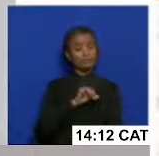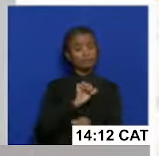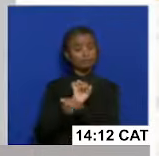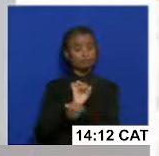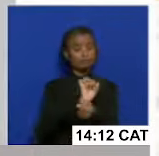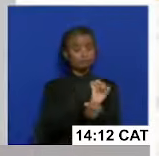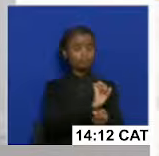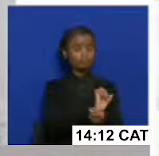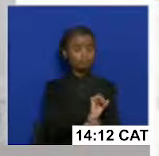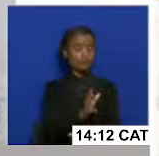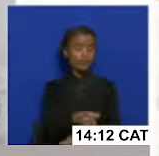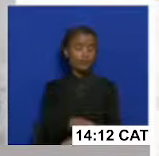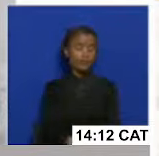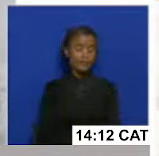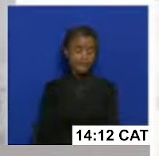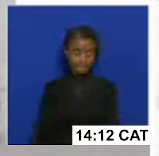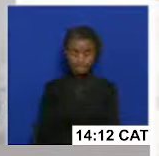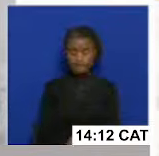Yes, I see that. Thank you.